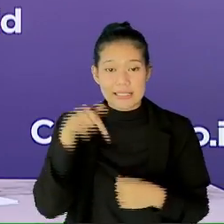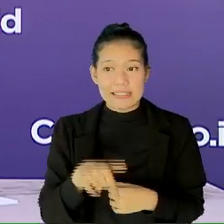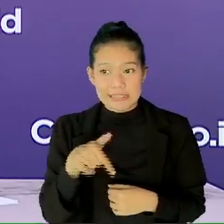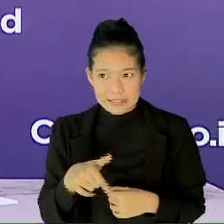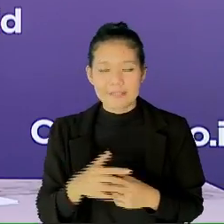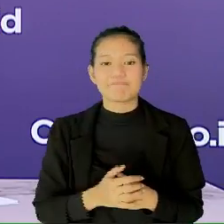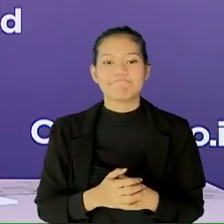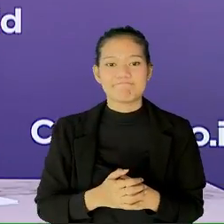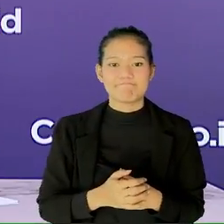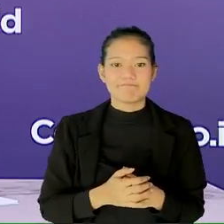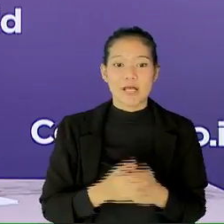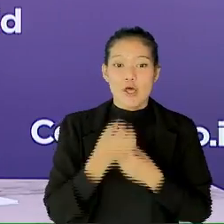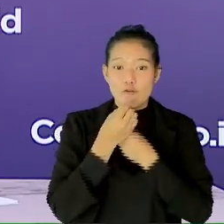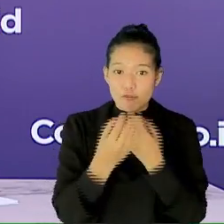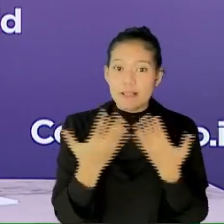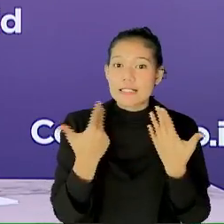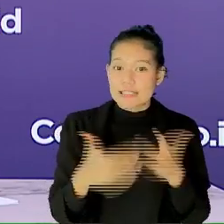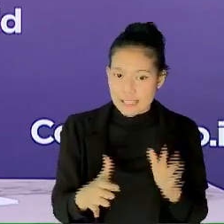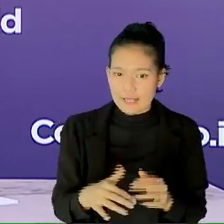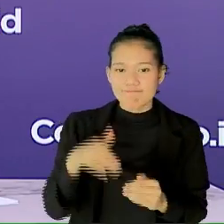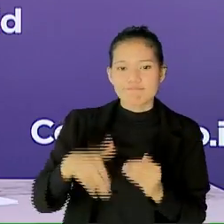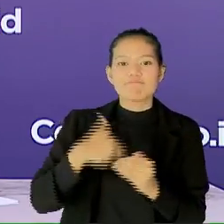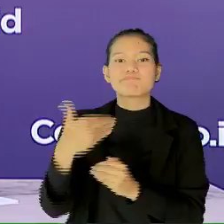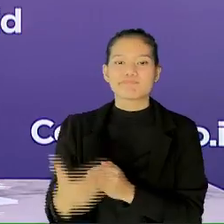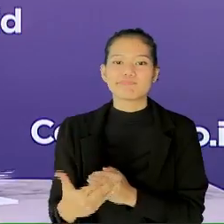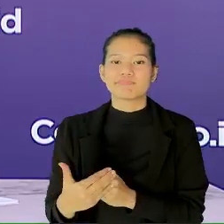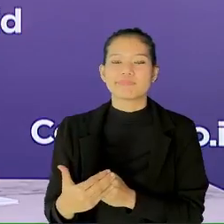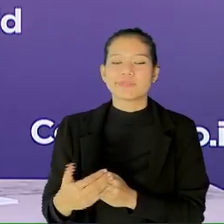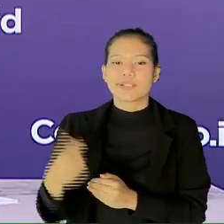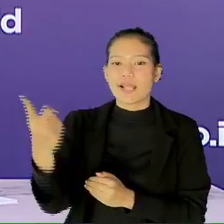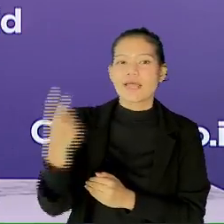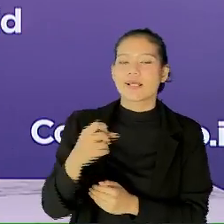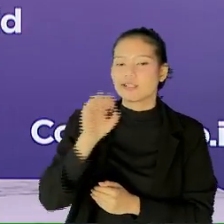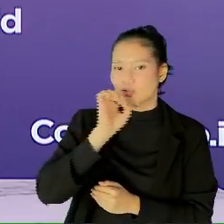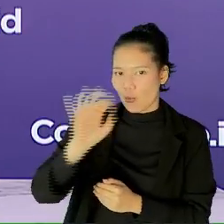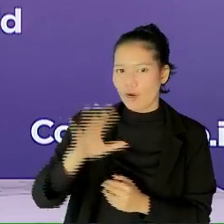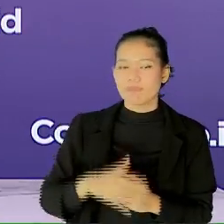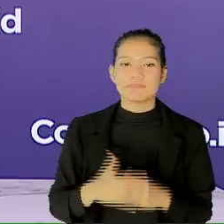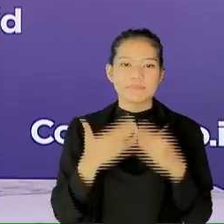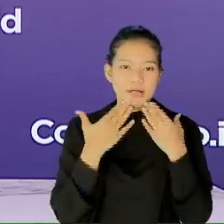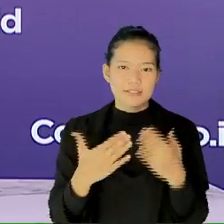and begin the questions and answer sessions. Thank you.